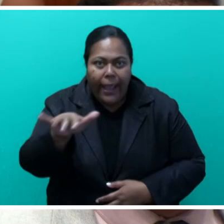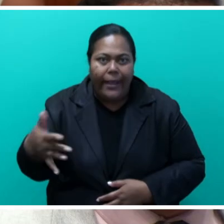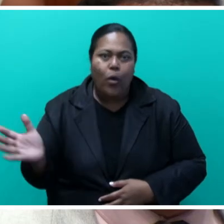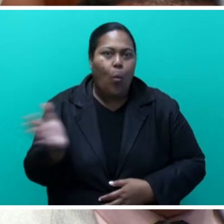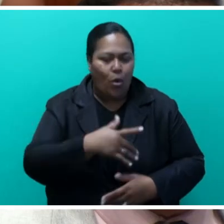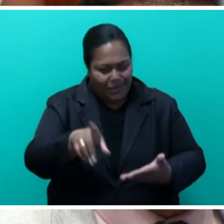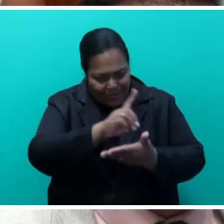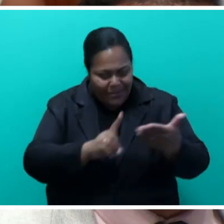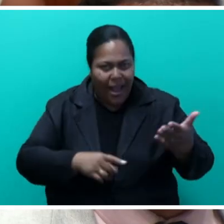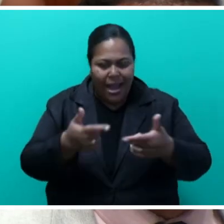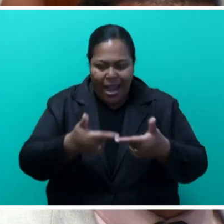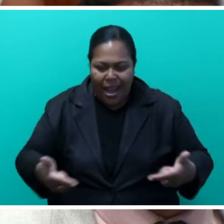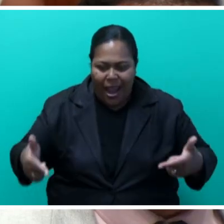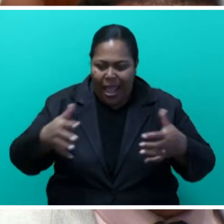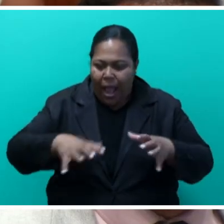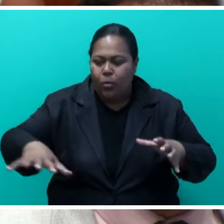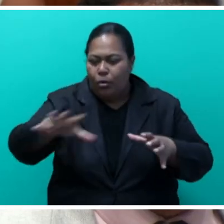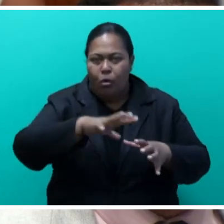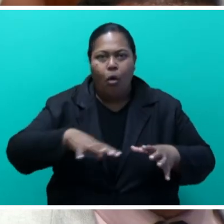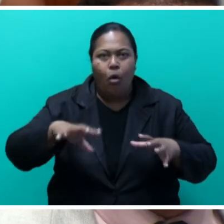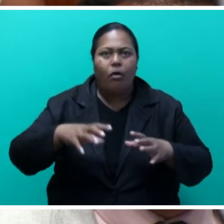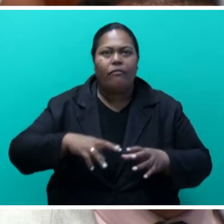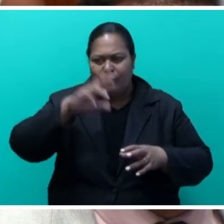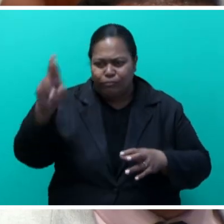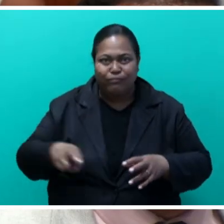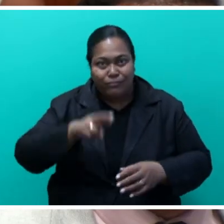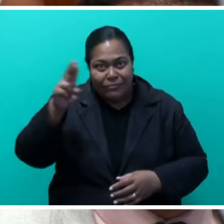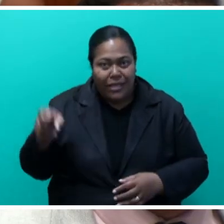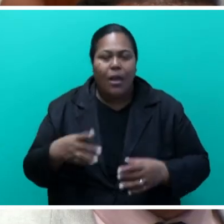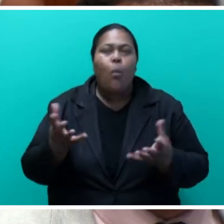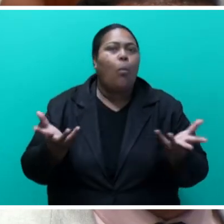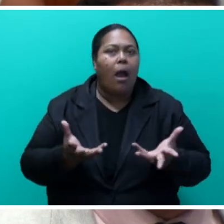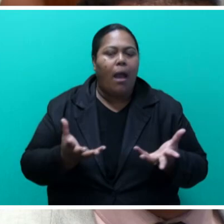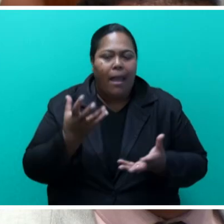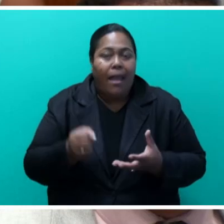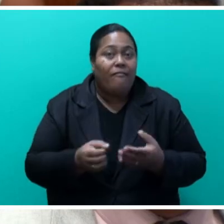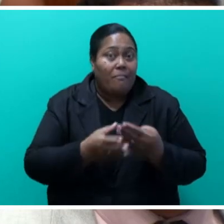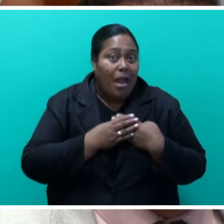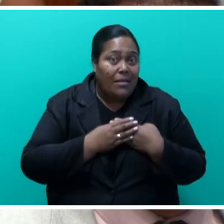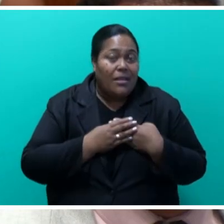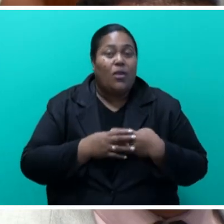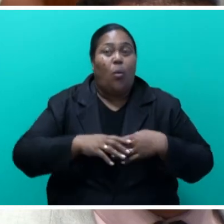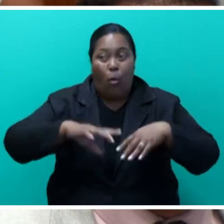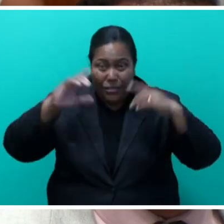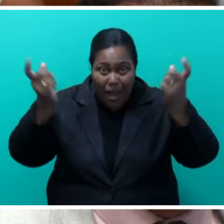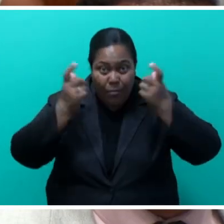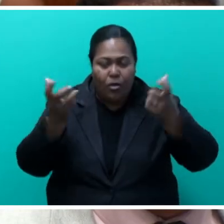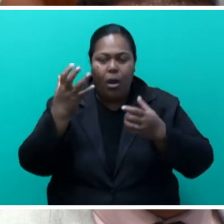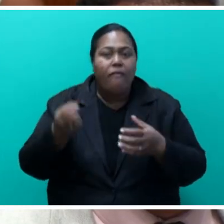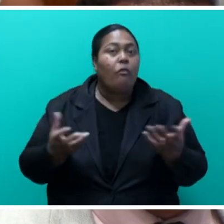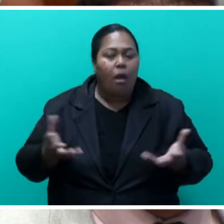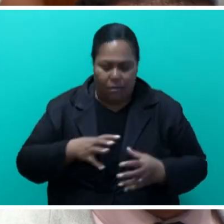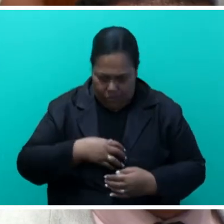design and layout of the rides at the proposed sites with the organizers, amusement rides, and